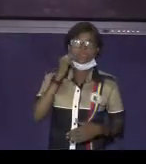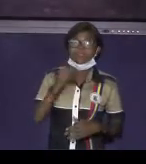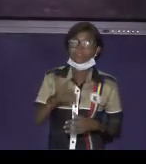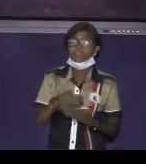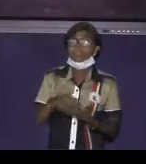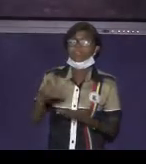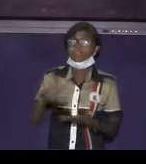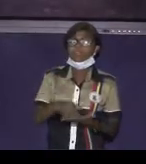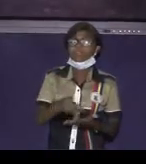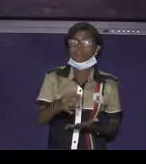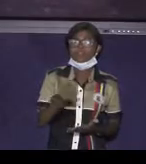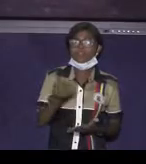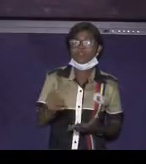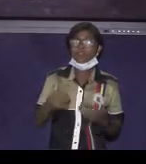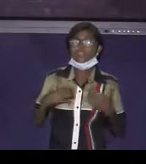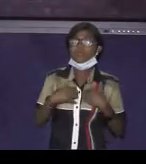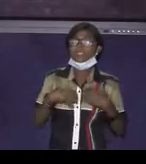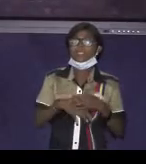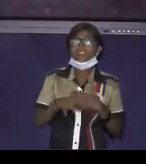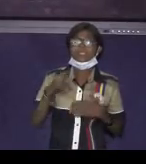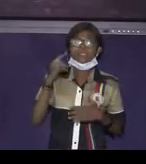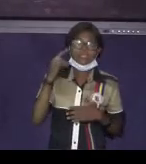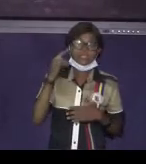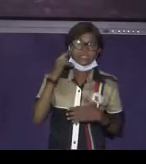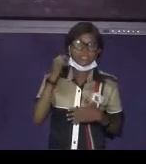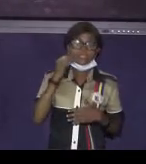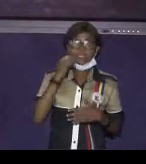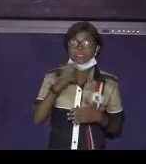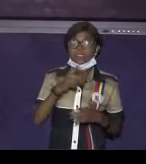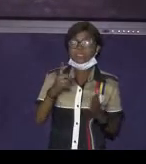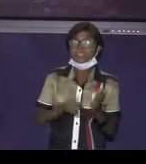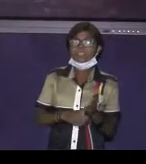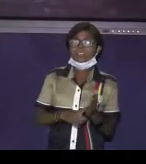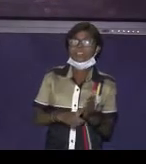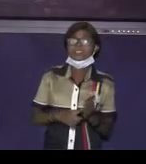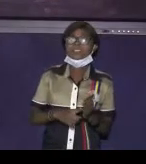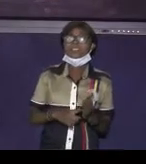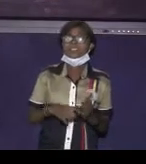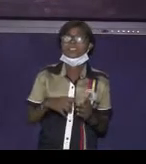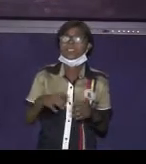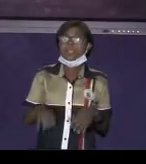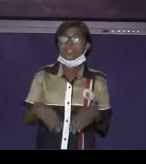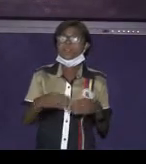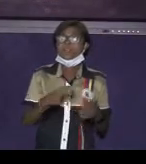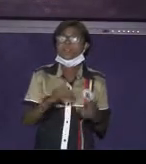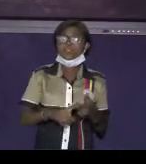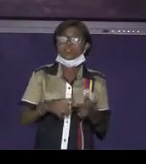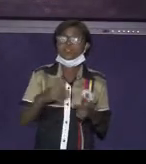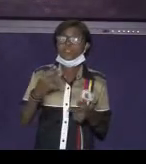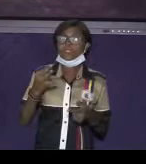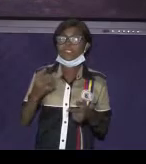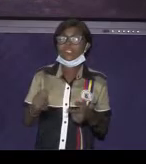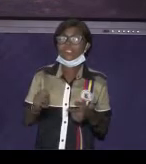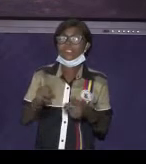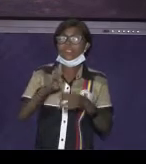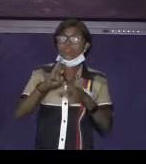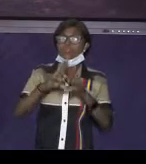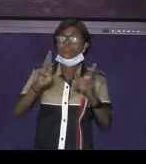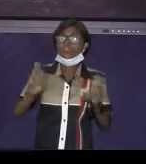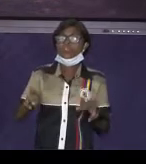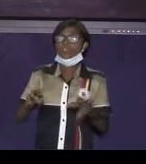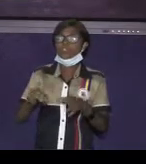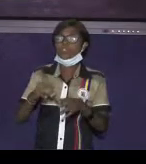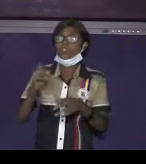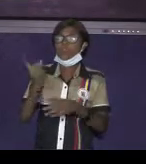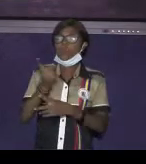Distribution of animals in Nigeria. This refers to the region where particular animals are